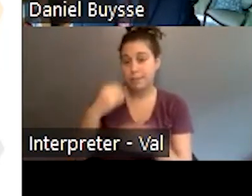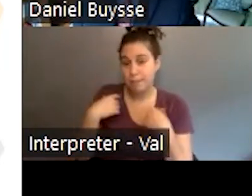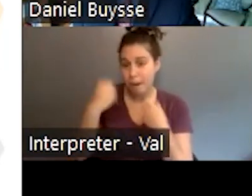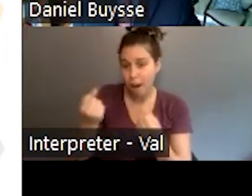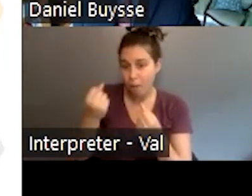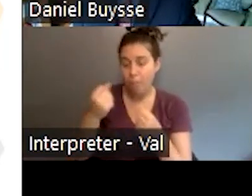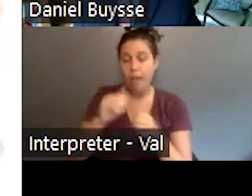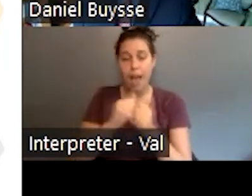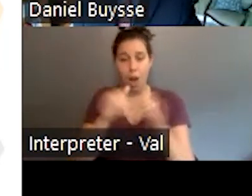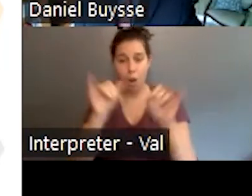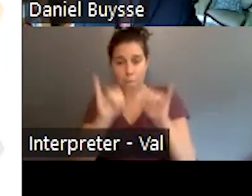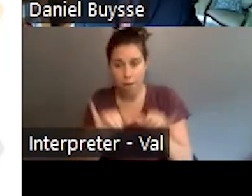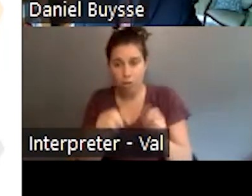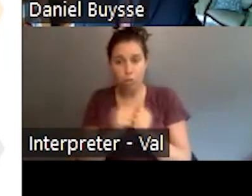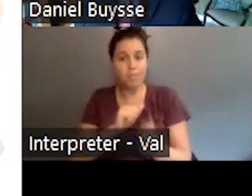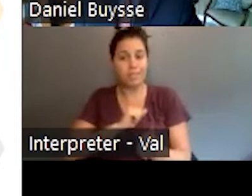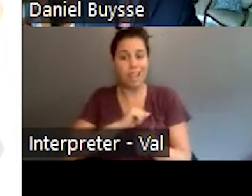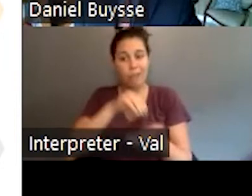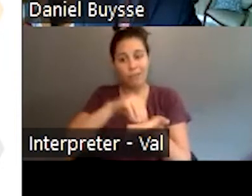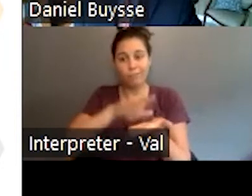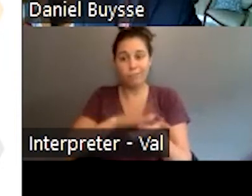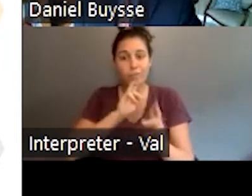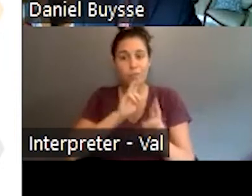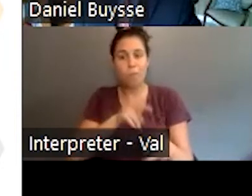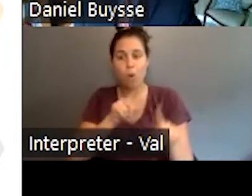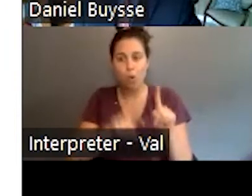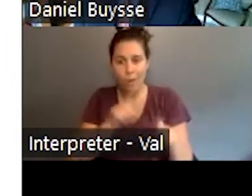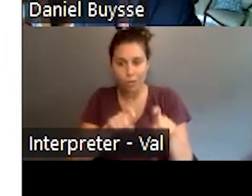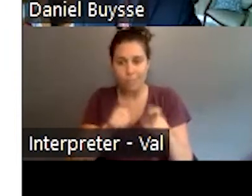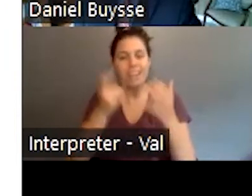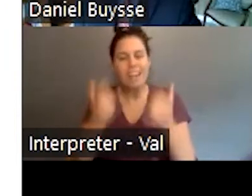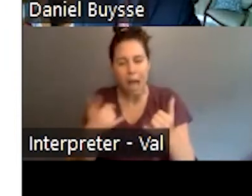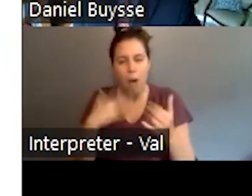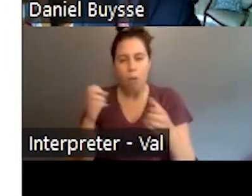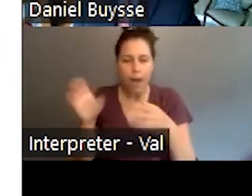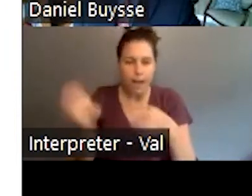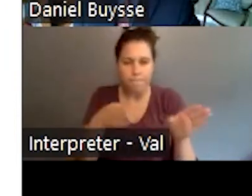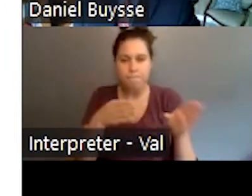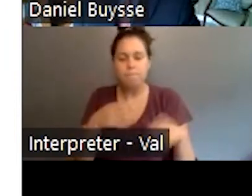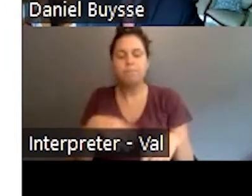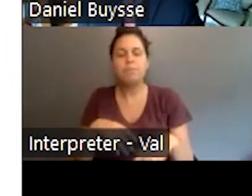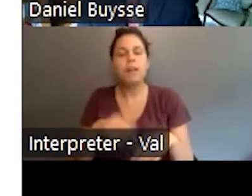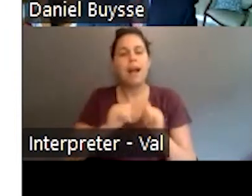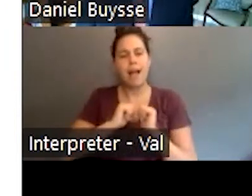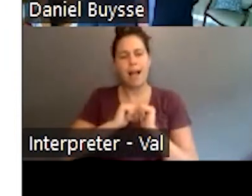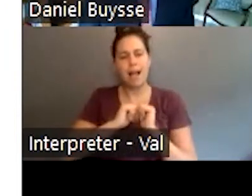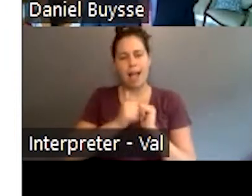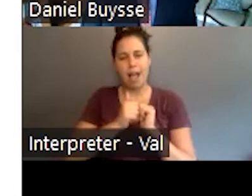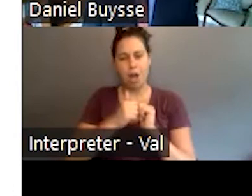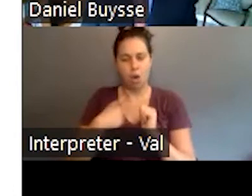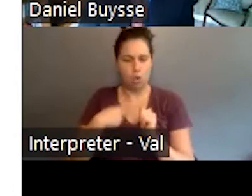simple self-report questionnaires. I'd like to turn now to the question of how we